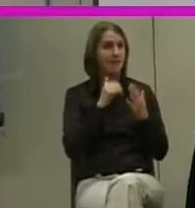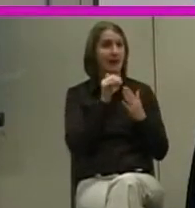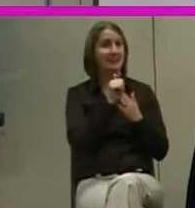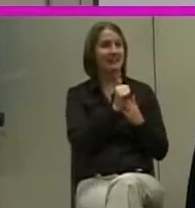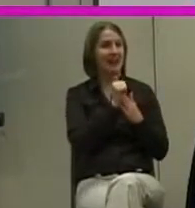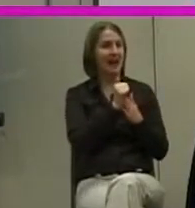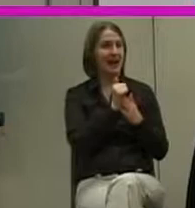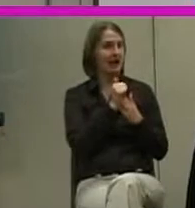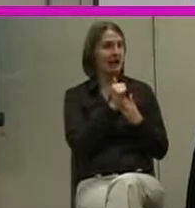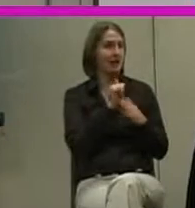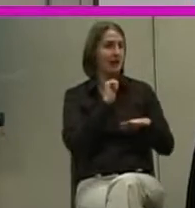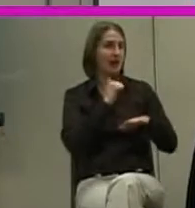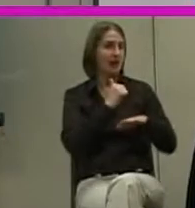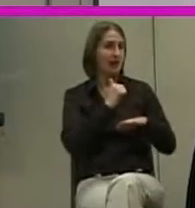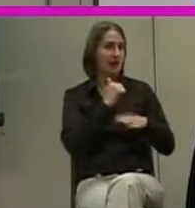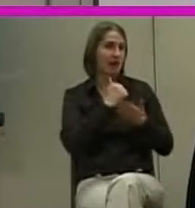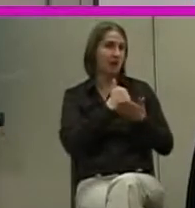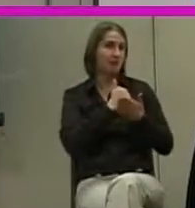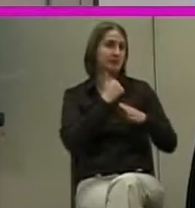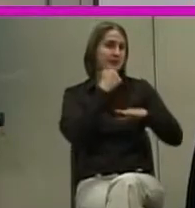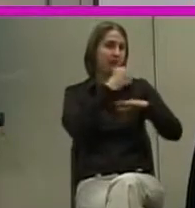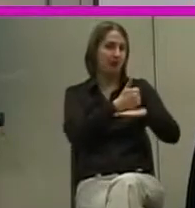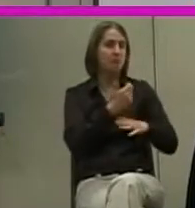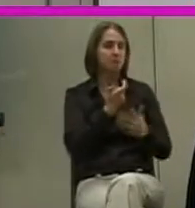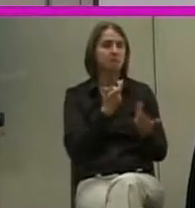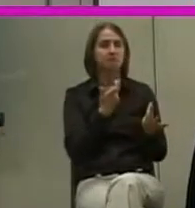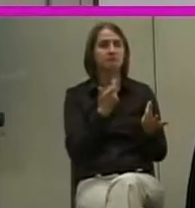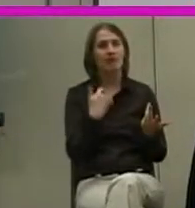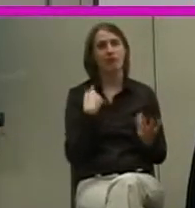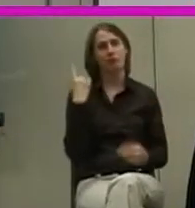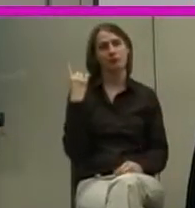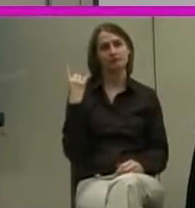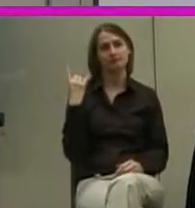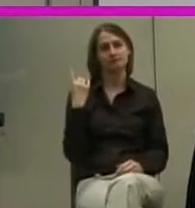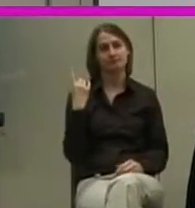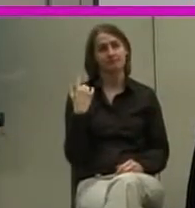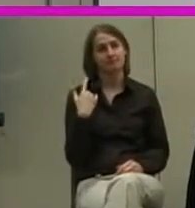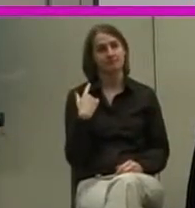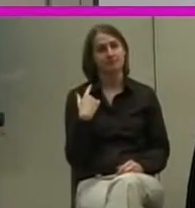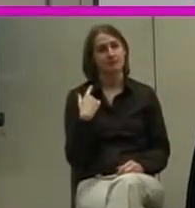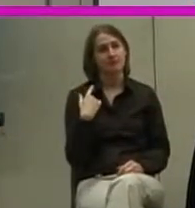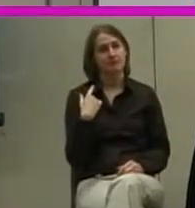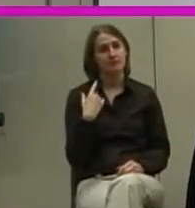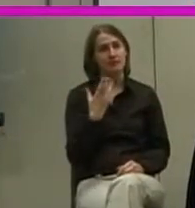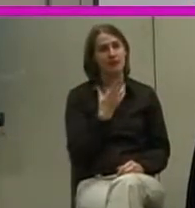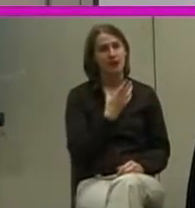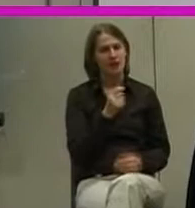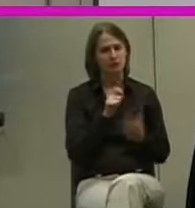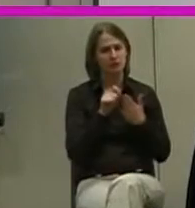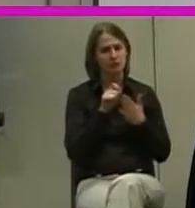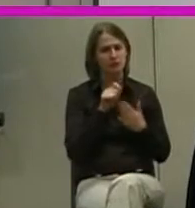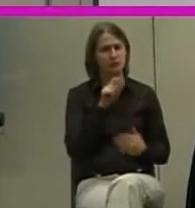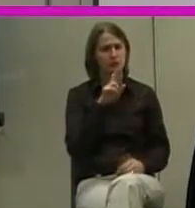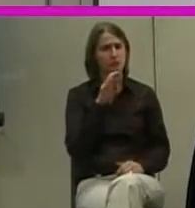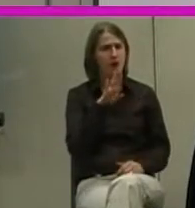guide to help you set the whole thing up, there is one out there. And it is by Rob Horner and Leon Hawken